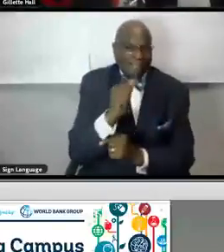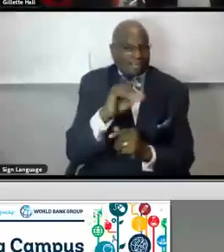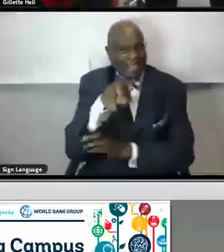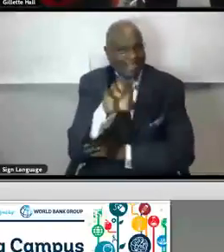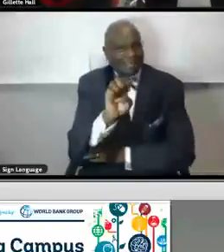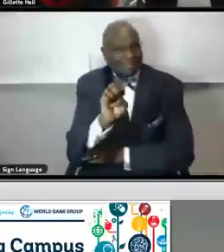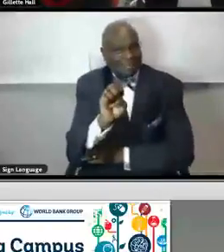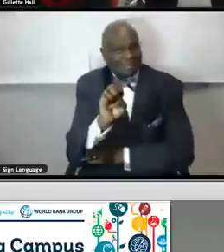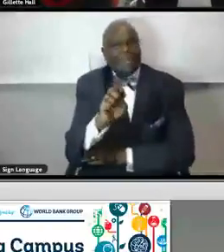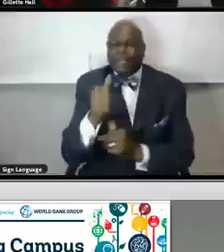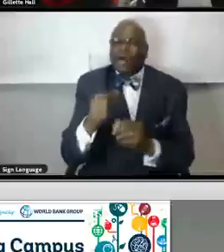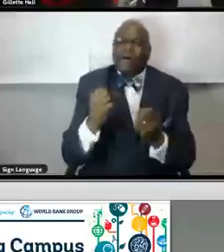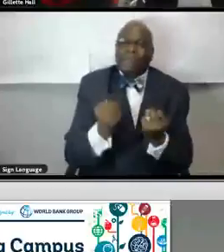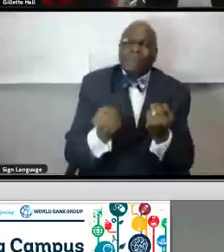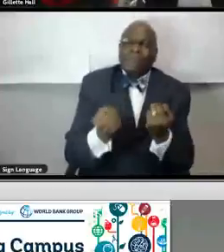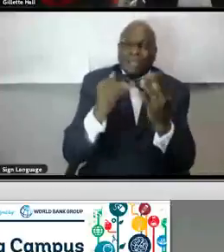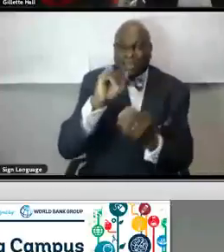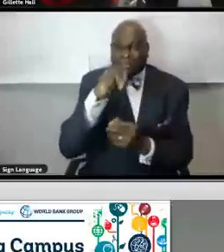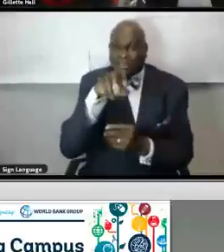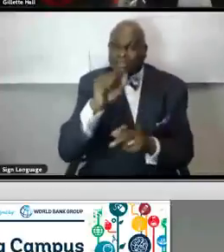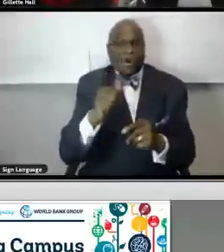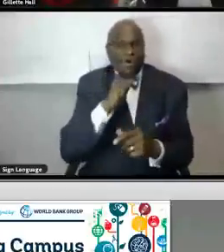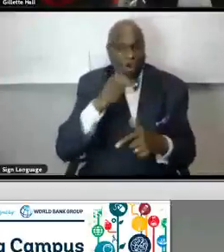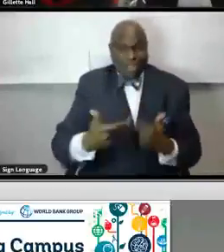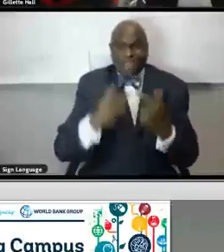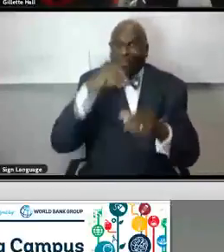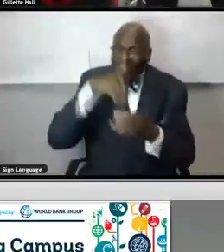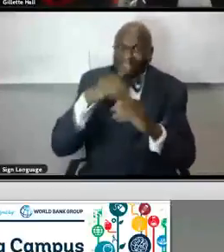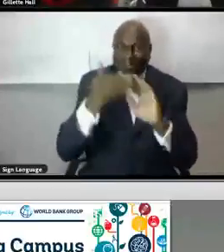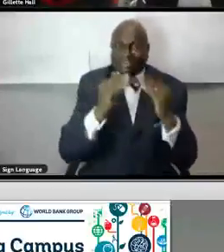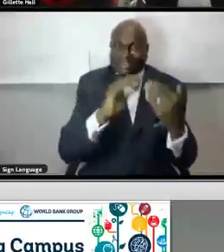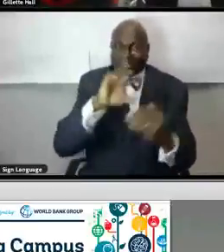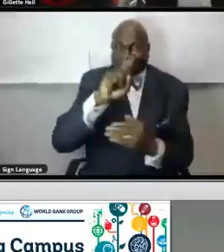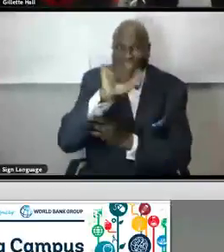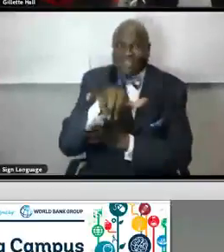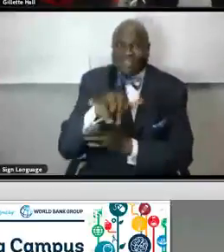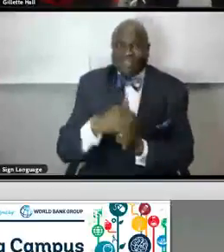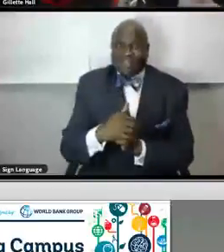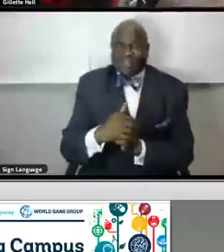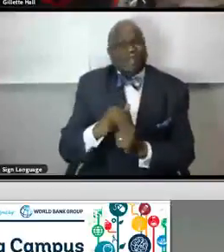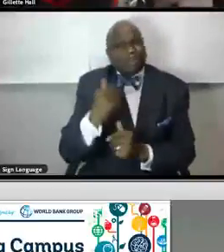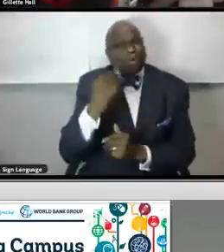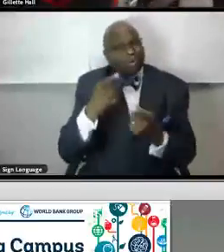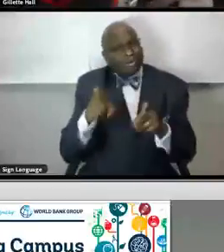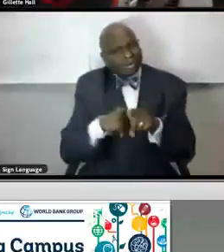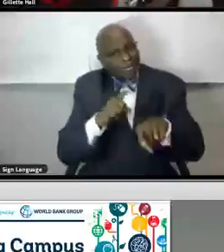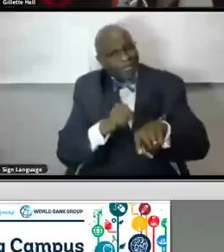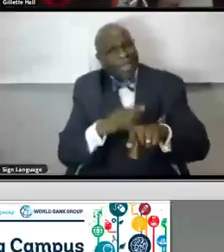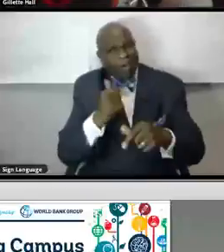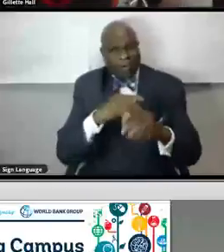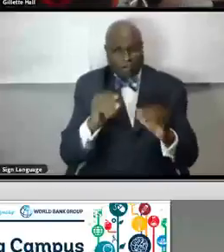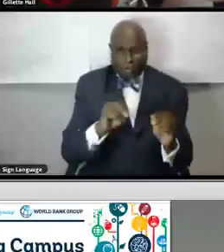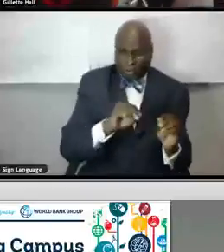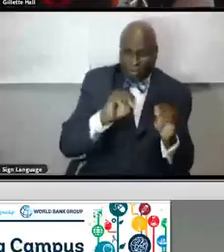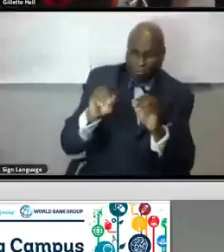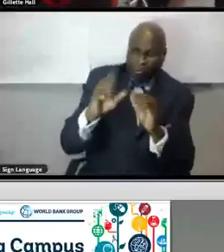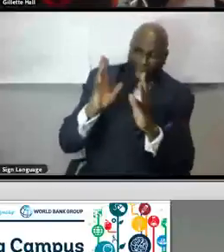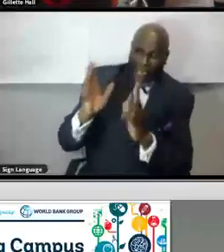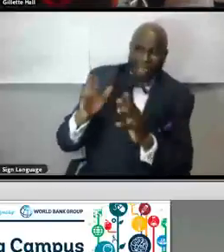case, that there are many Indigenous peoples who are now living in urban areas. So while I want us to move a little bit away